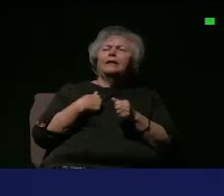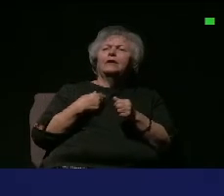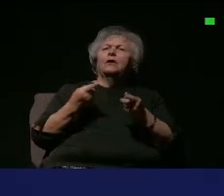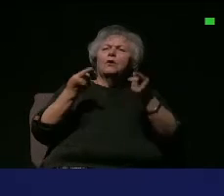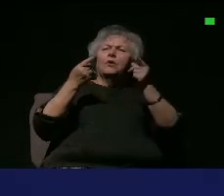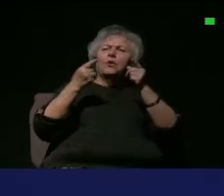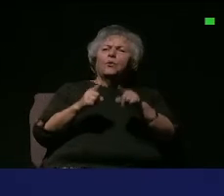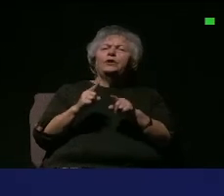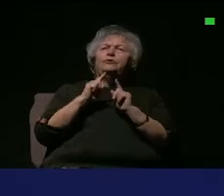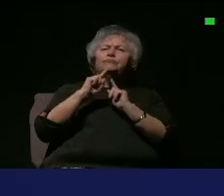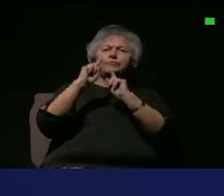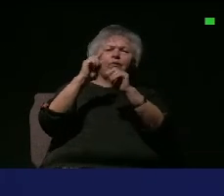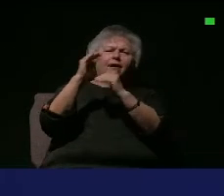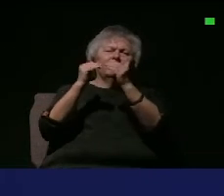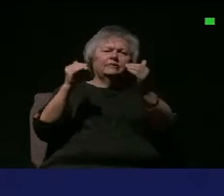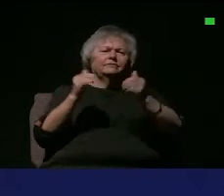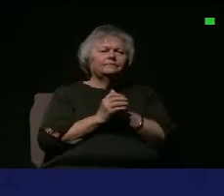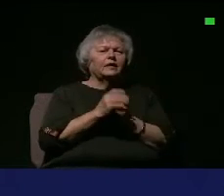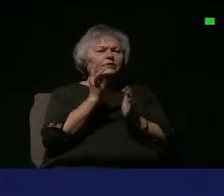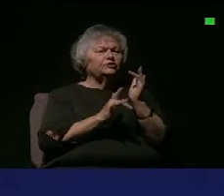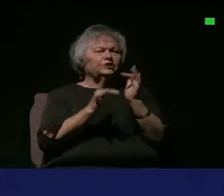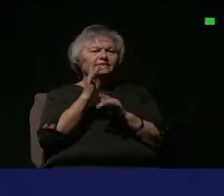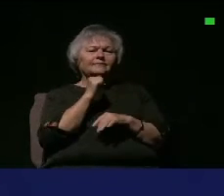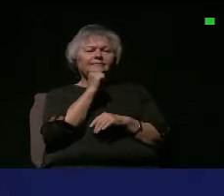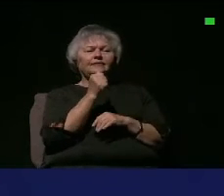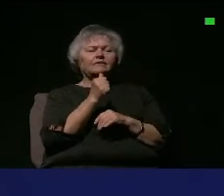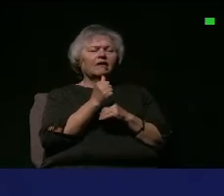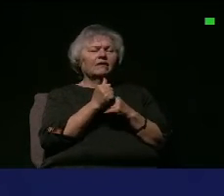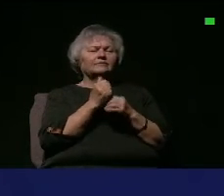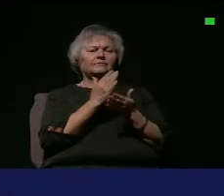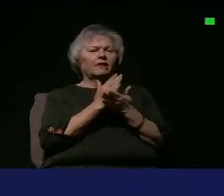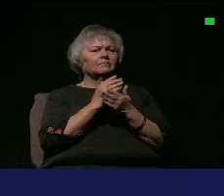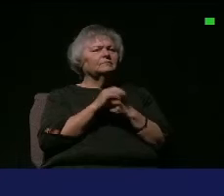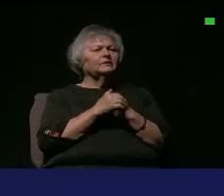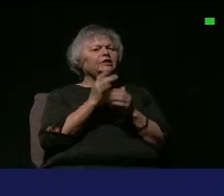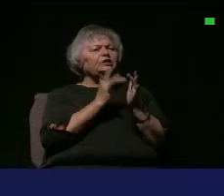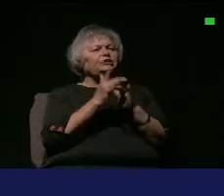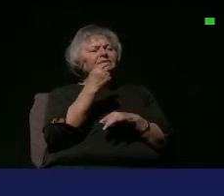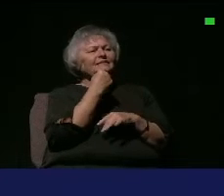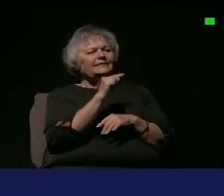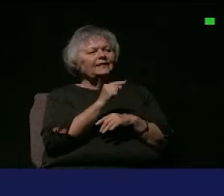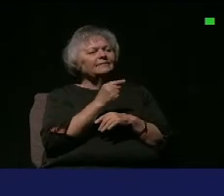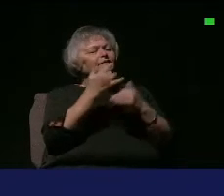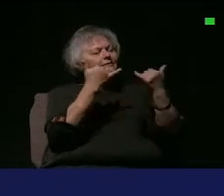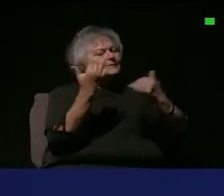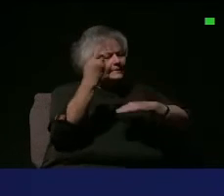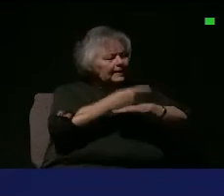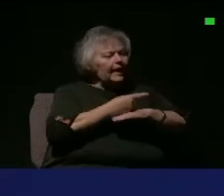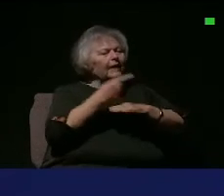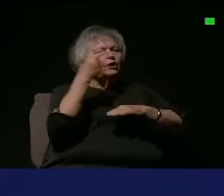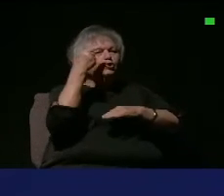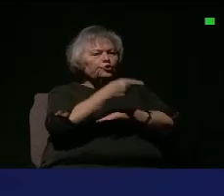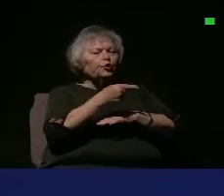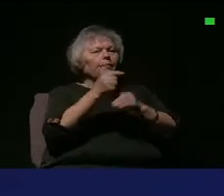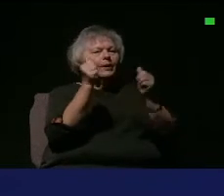didn't hesitate. He said, "Today you will be with me in paradise." Suddenly, in